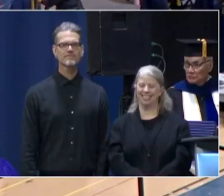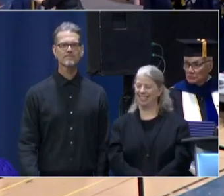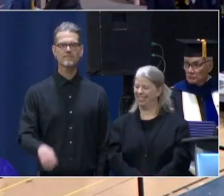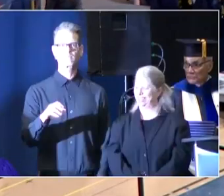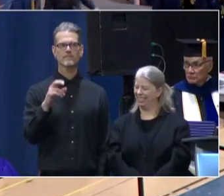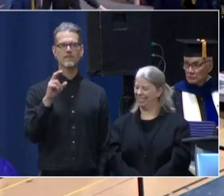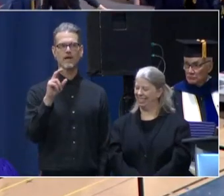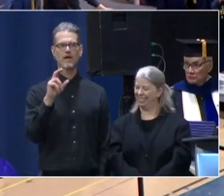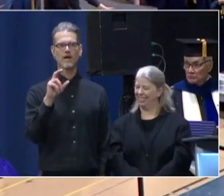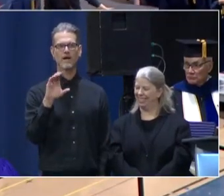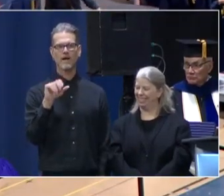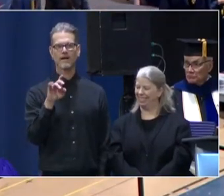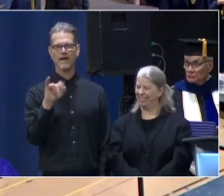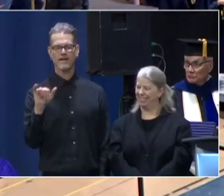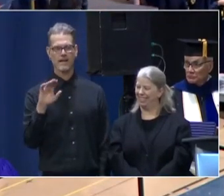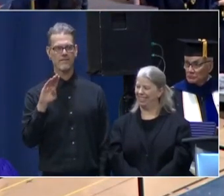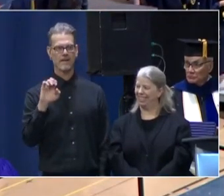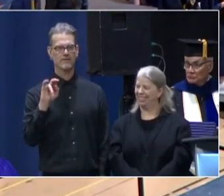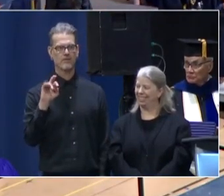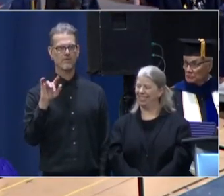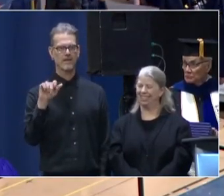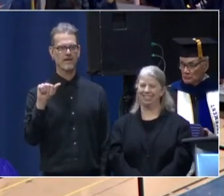Haley Ventimiglia.